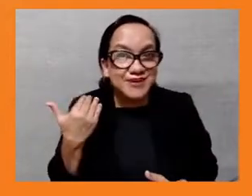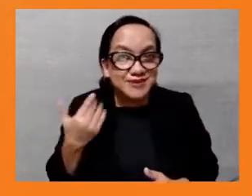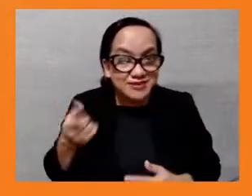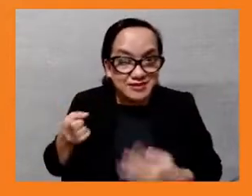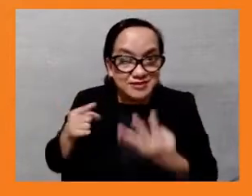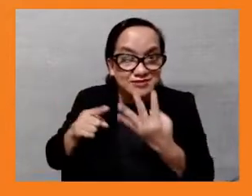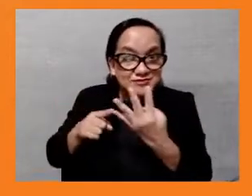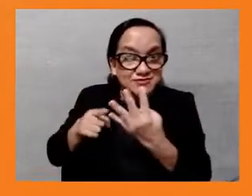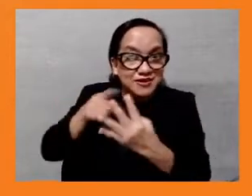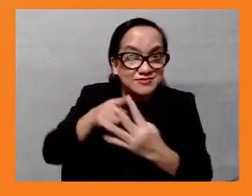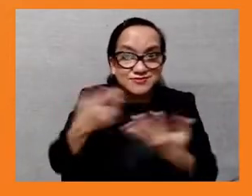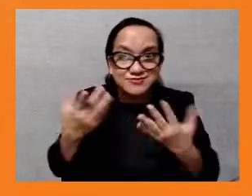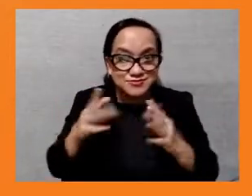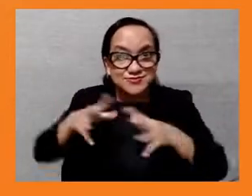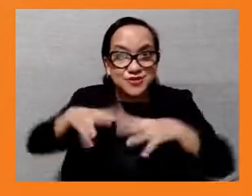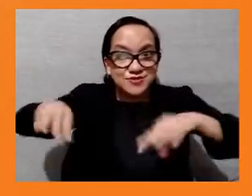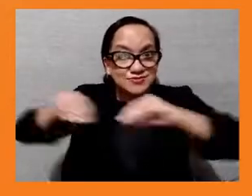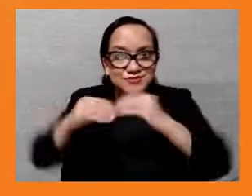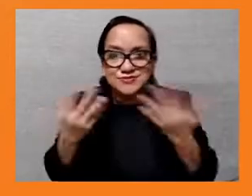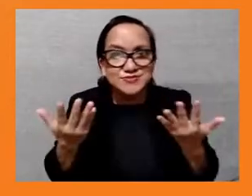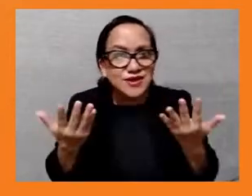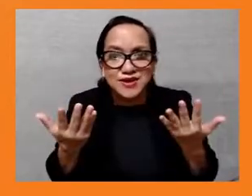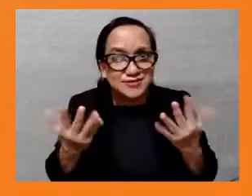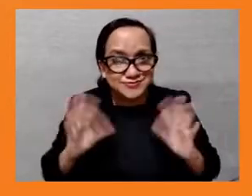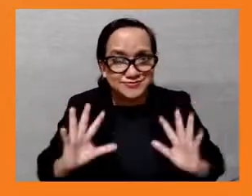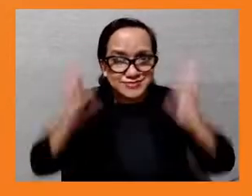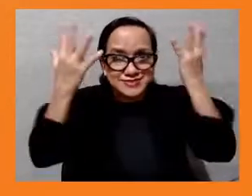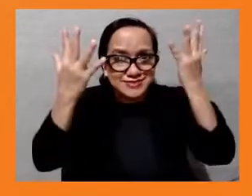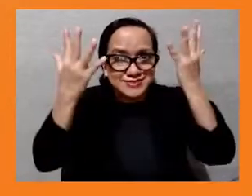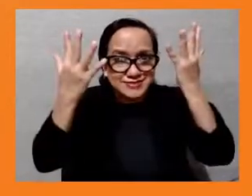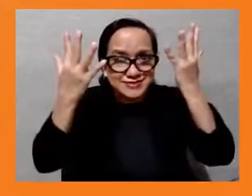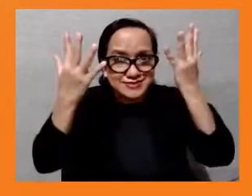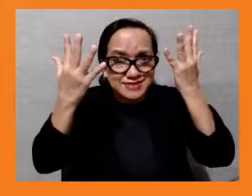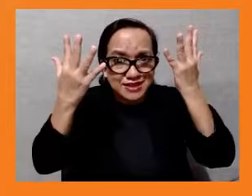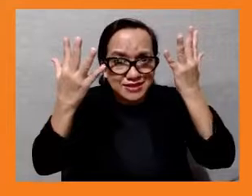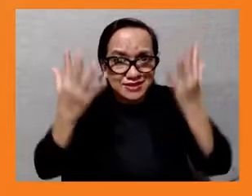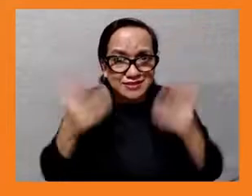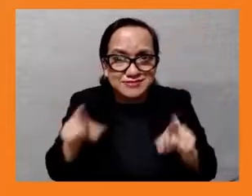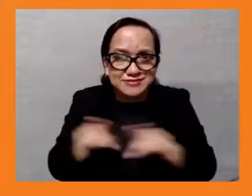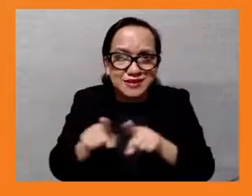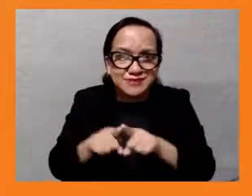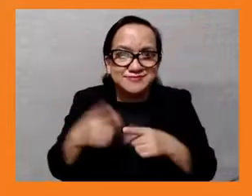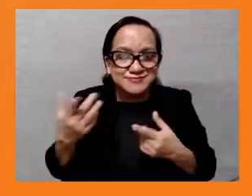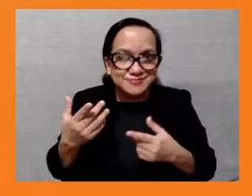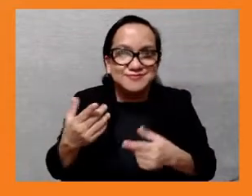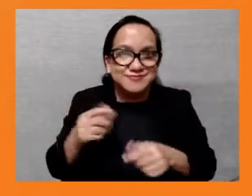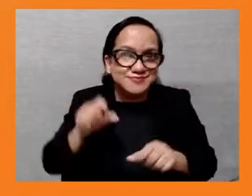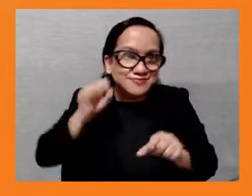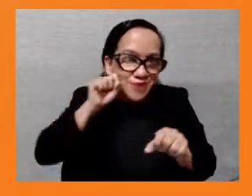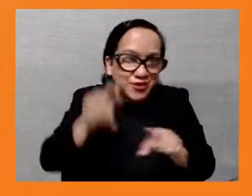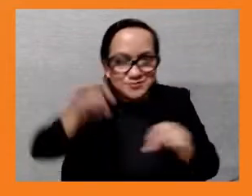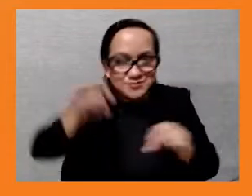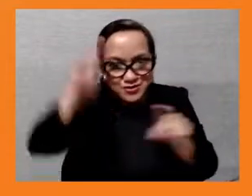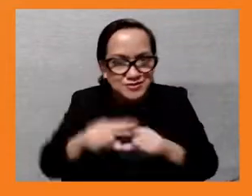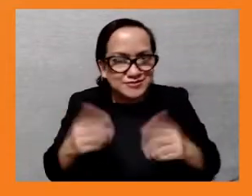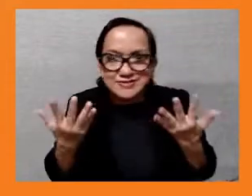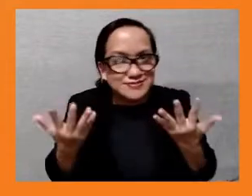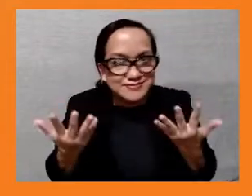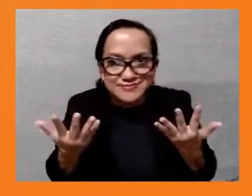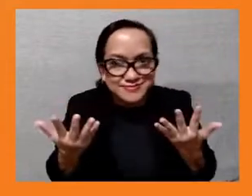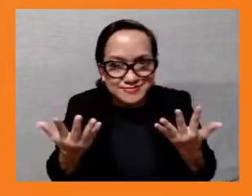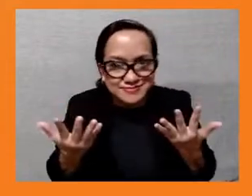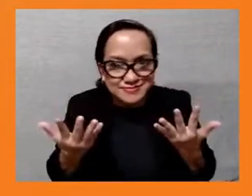the committee was not consulted at all for the appointment of the land valuation study expert. The OSPF did not share with the committee